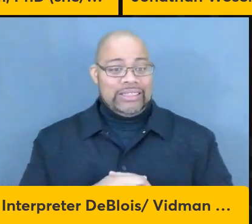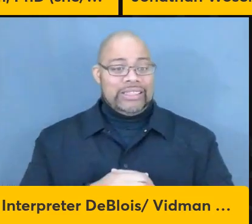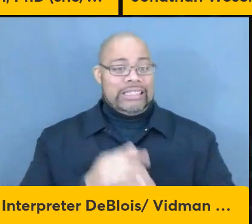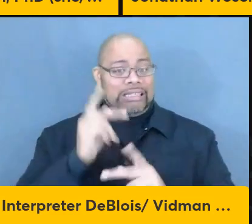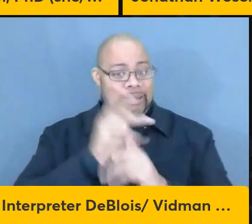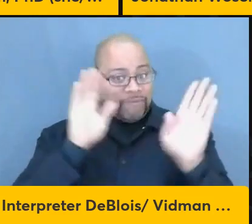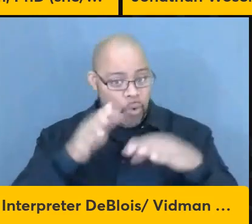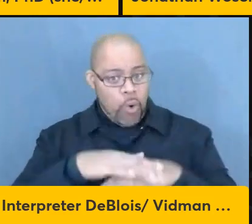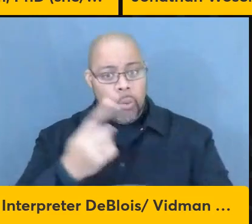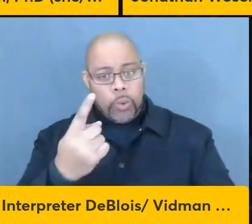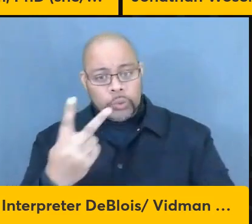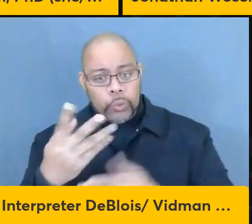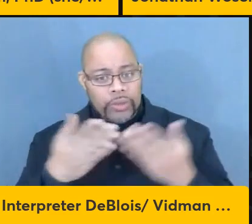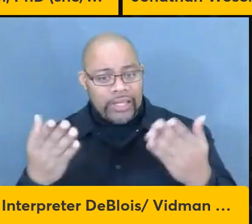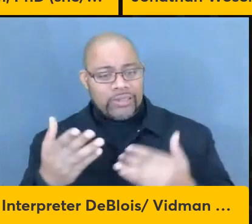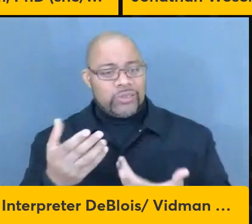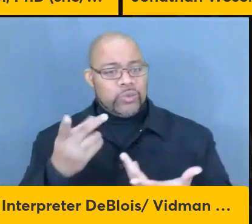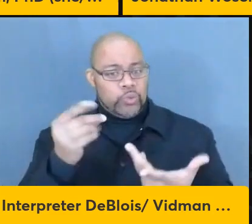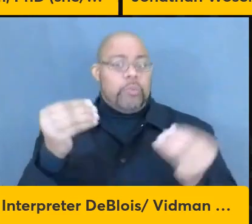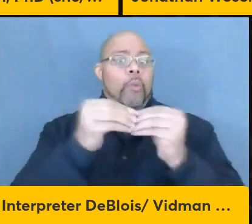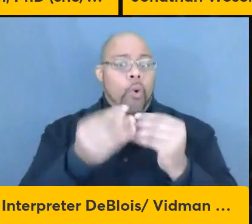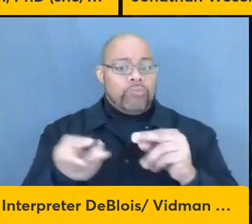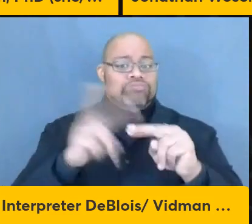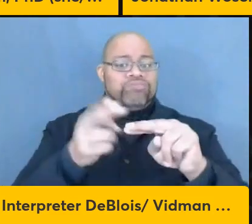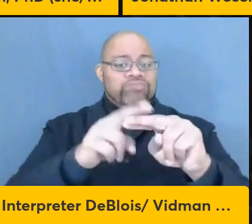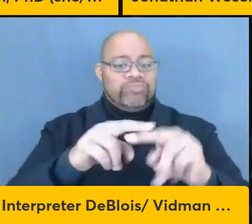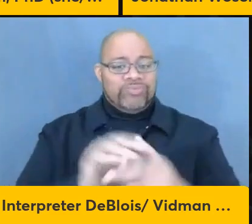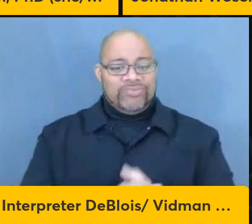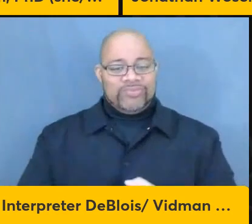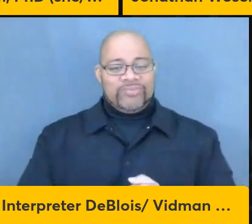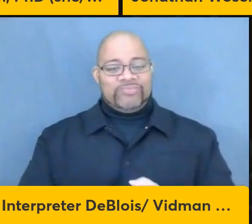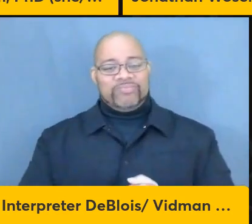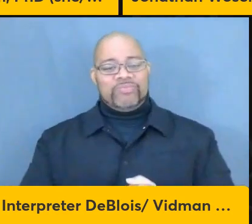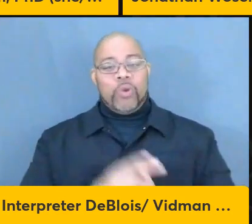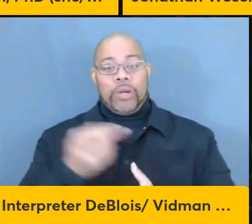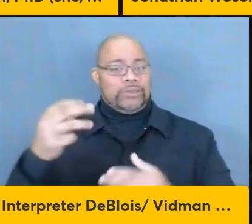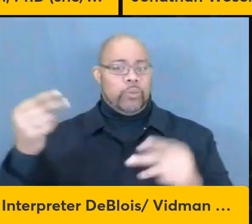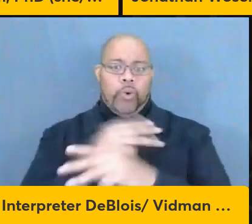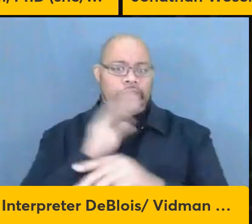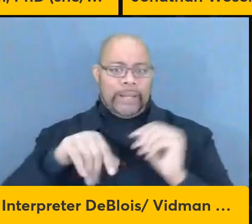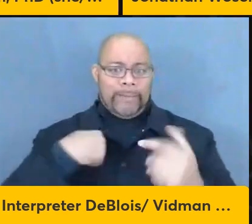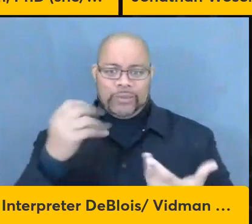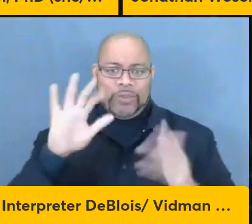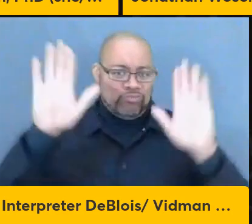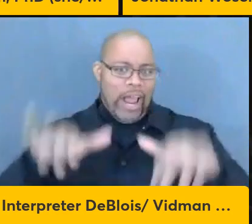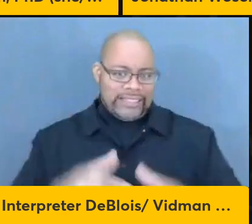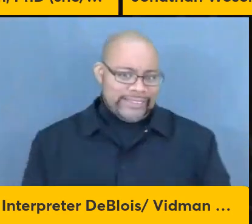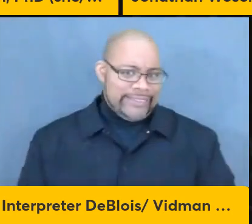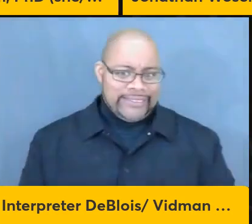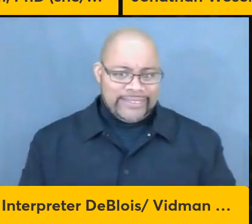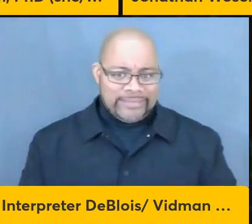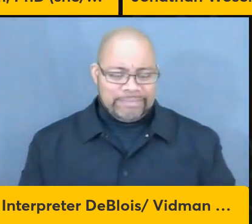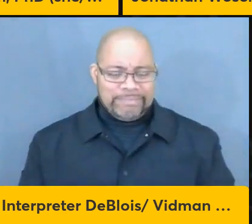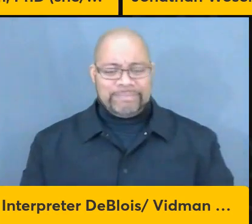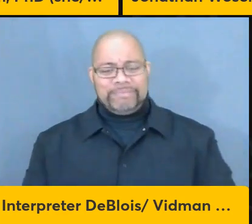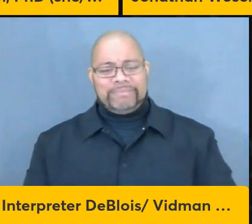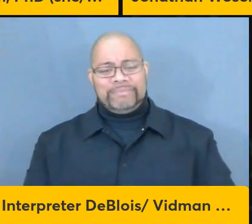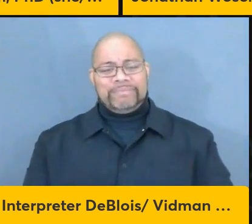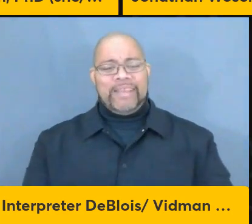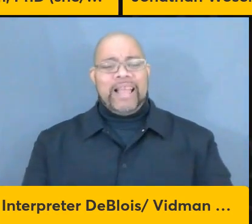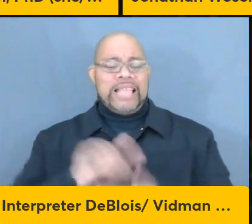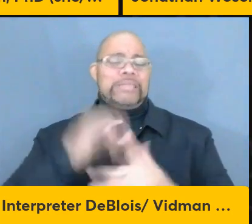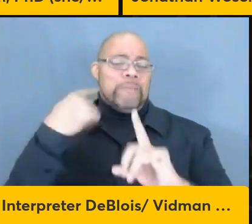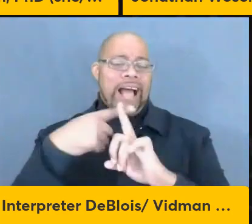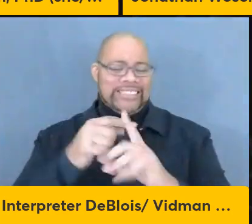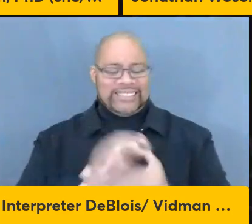focused on one or two things," or it's like, "Well, do more, do more, do more"? He's worse, so it's great. Oh, okay. That's